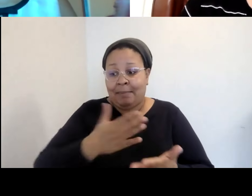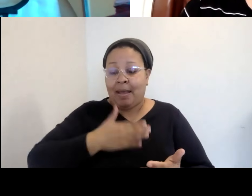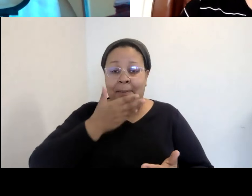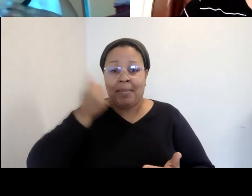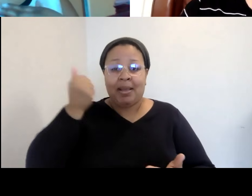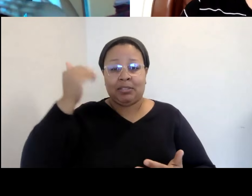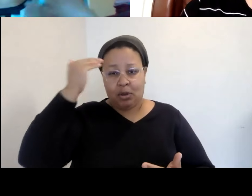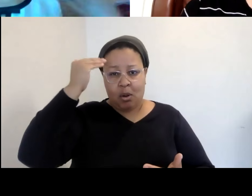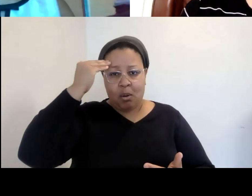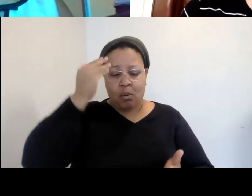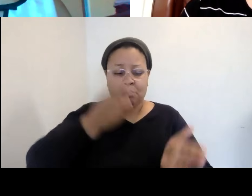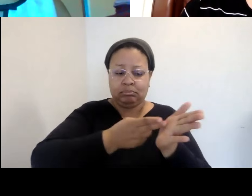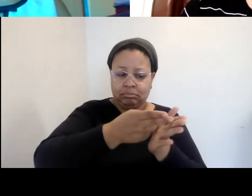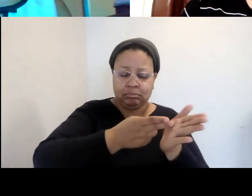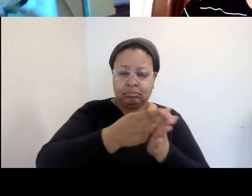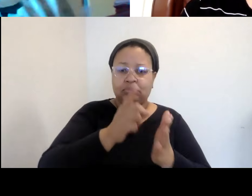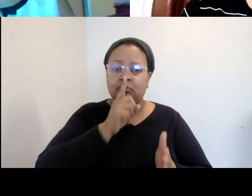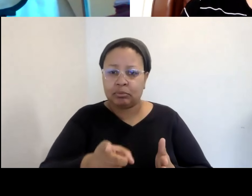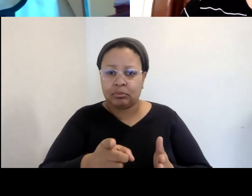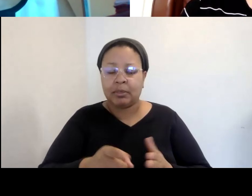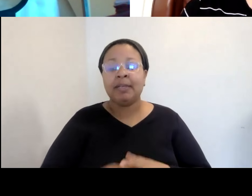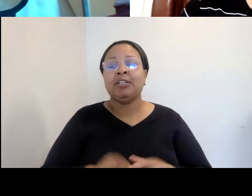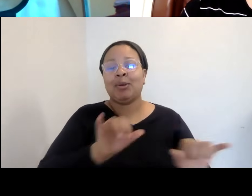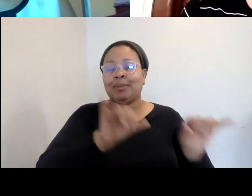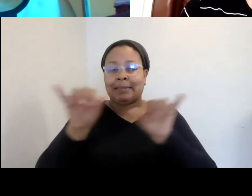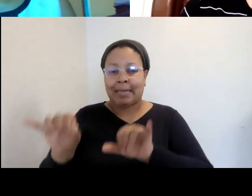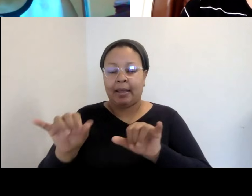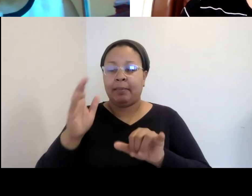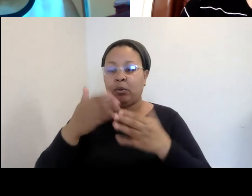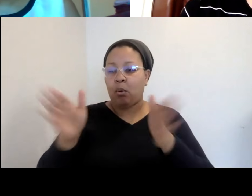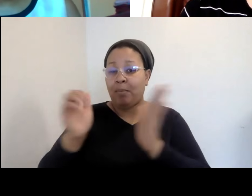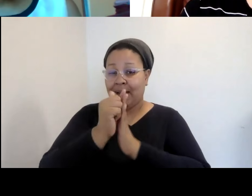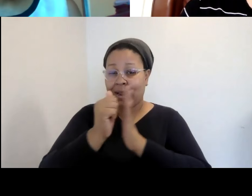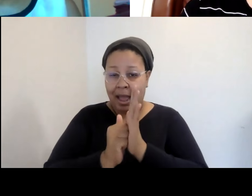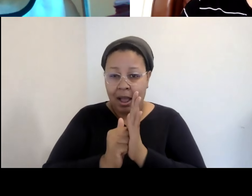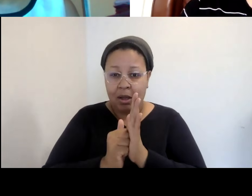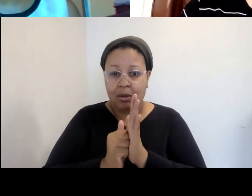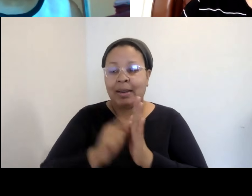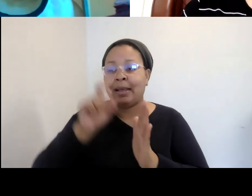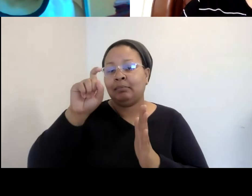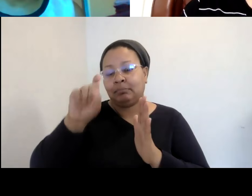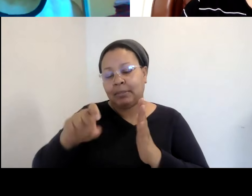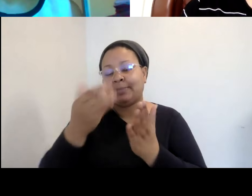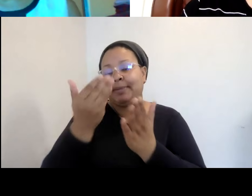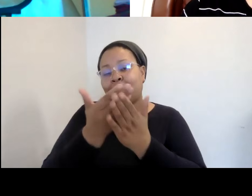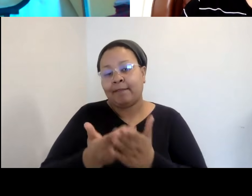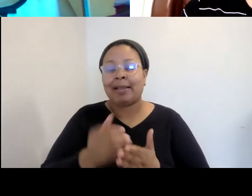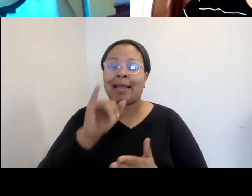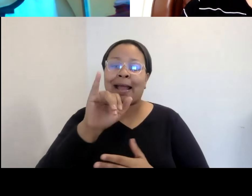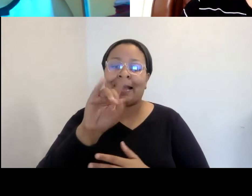So typically when you do open an account, you're going to have to send in, it has going to have to be verified. So ID